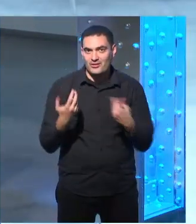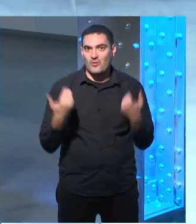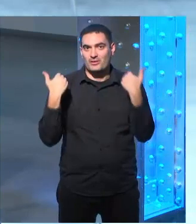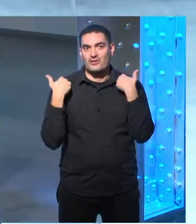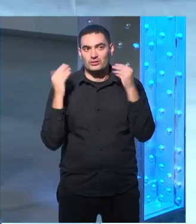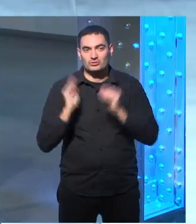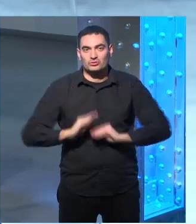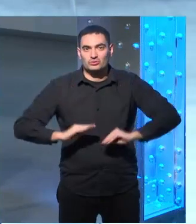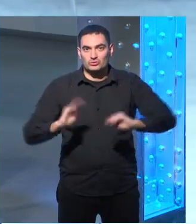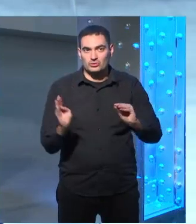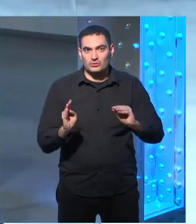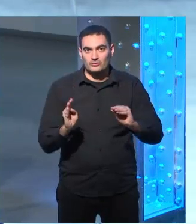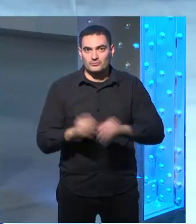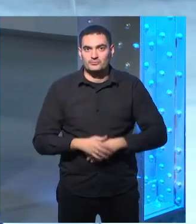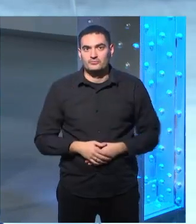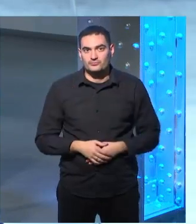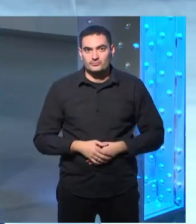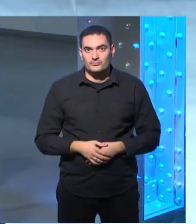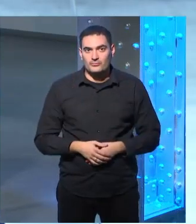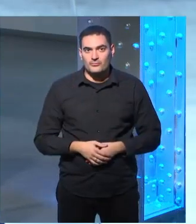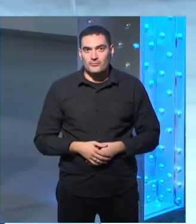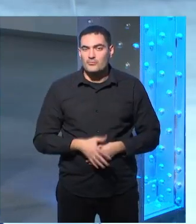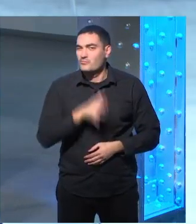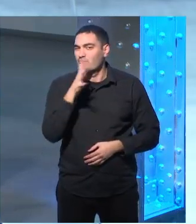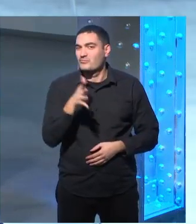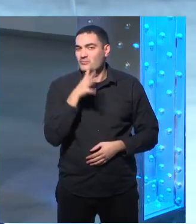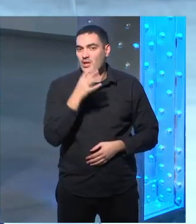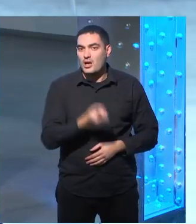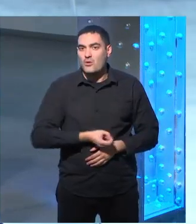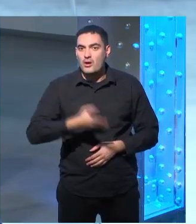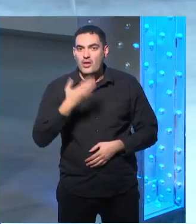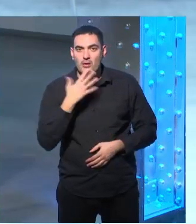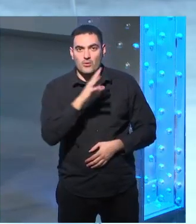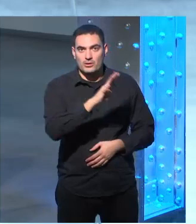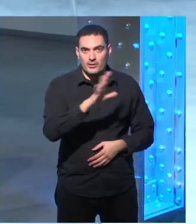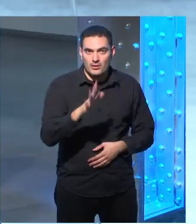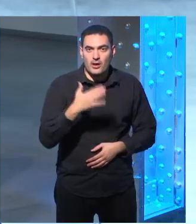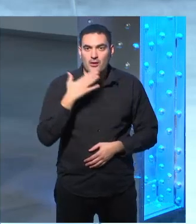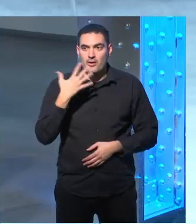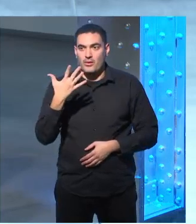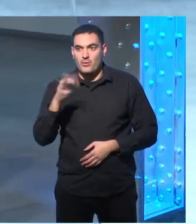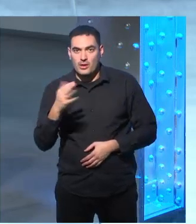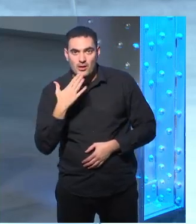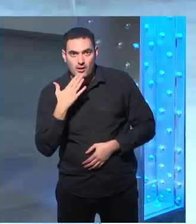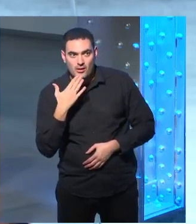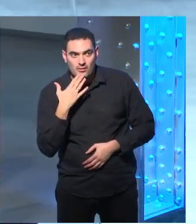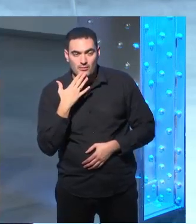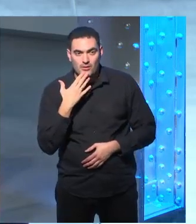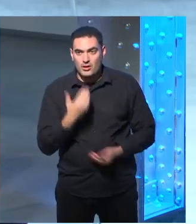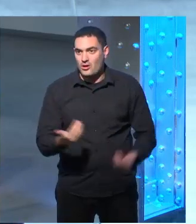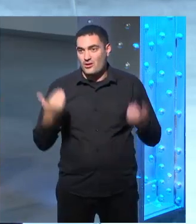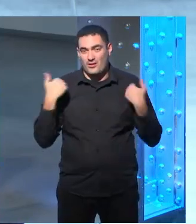that the recycling of skills or reskilling will be necessary throughout